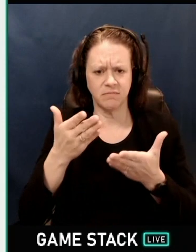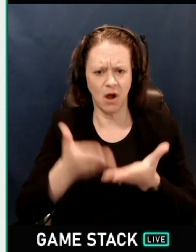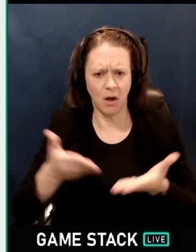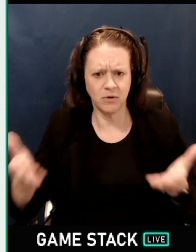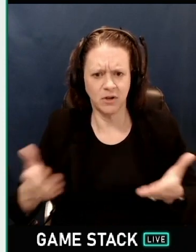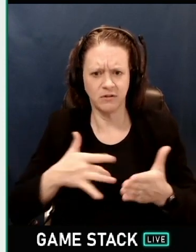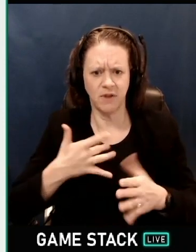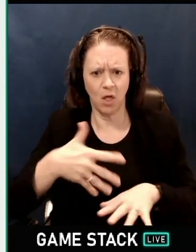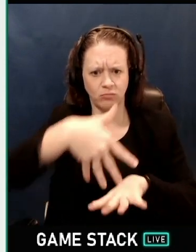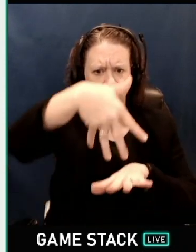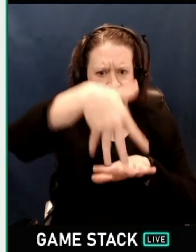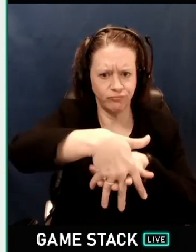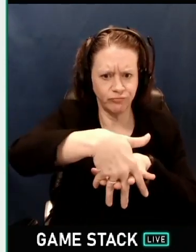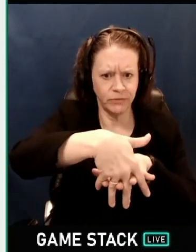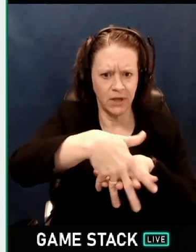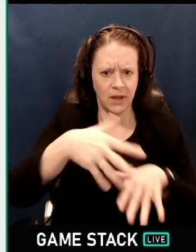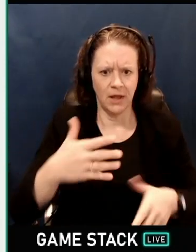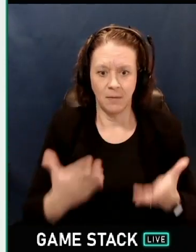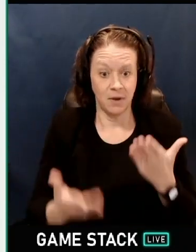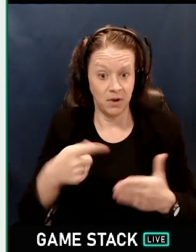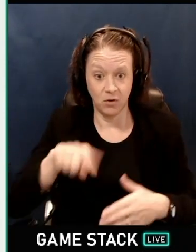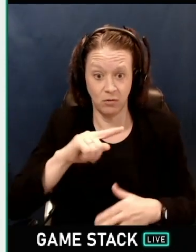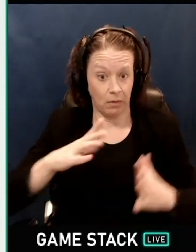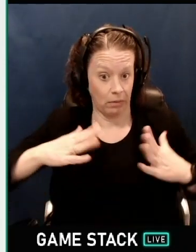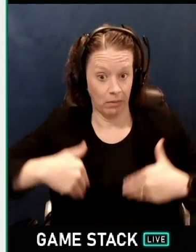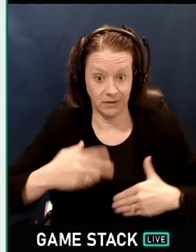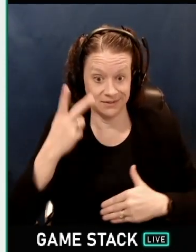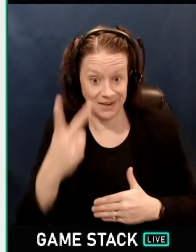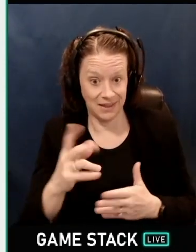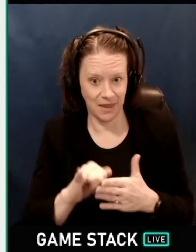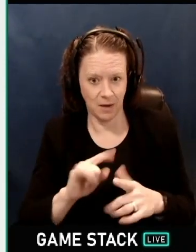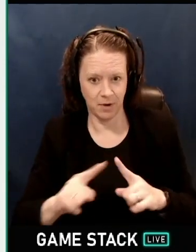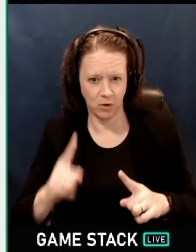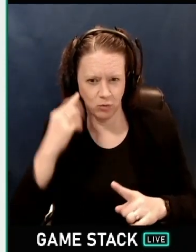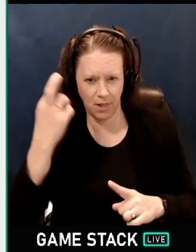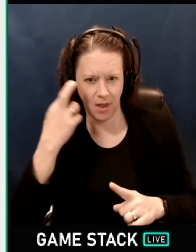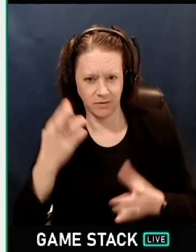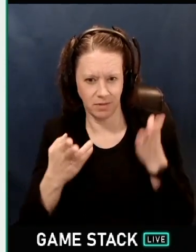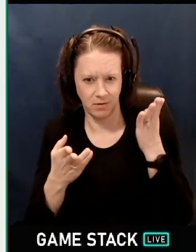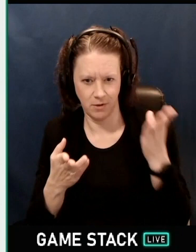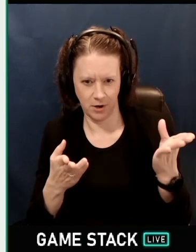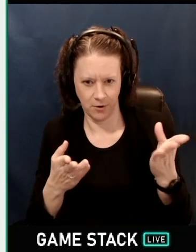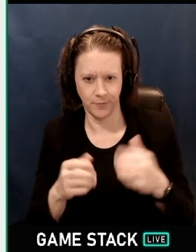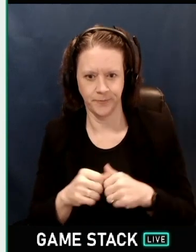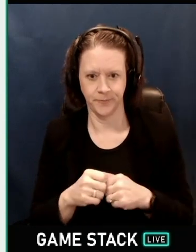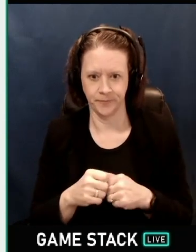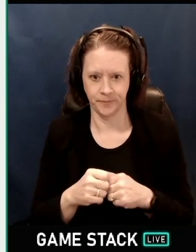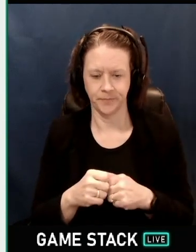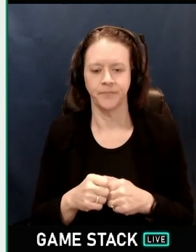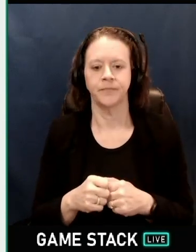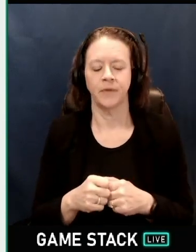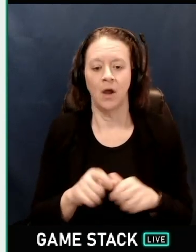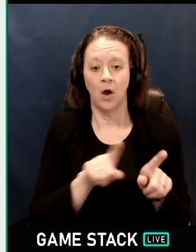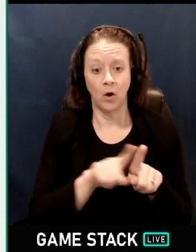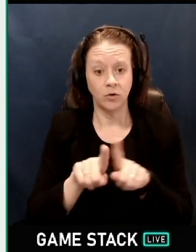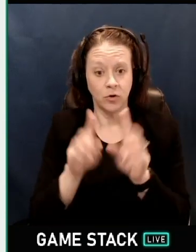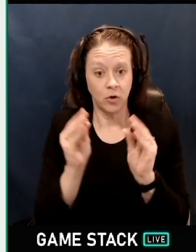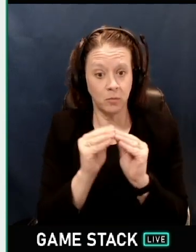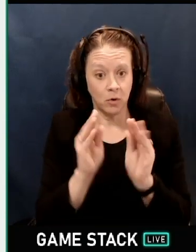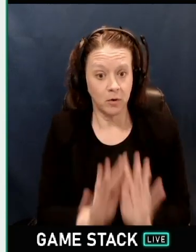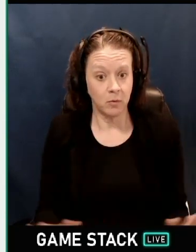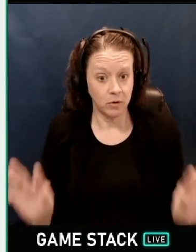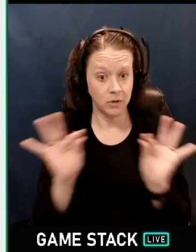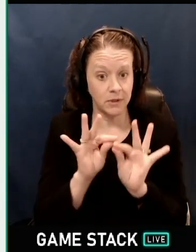see. And then almost maybe even more importantly is spatial sound really helps